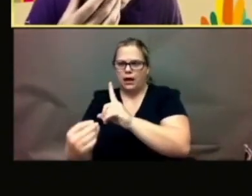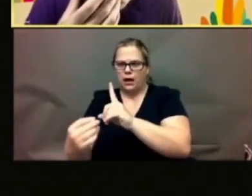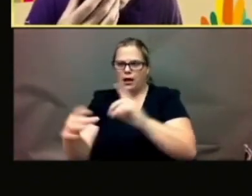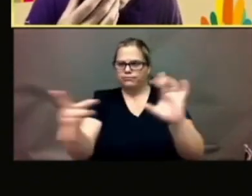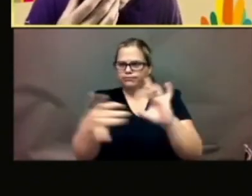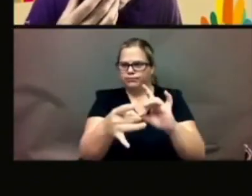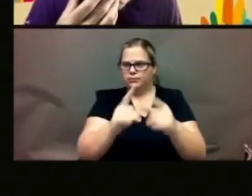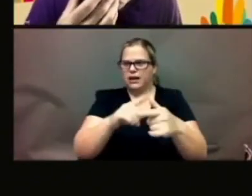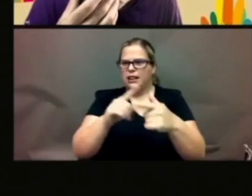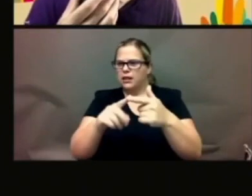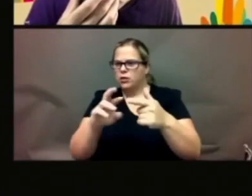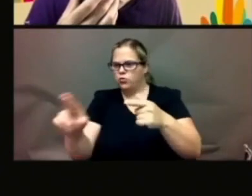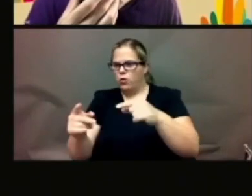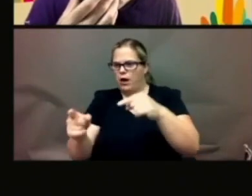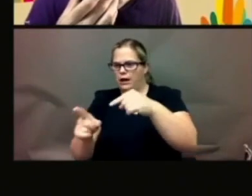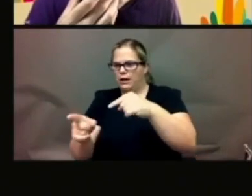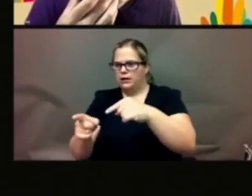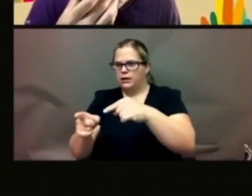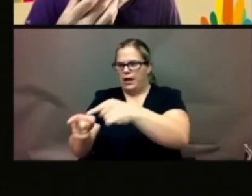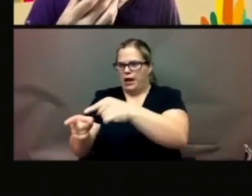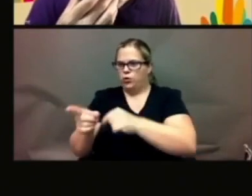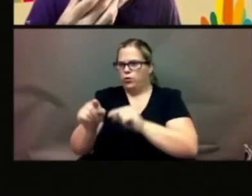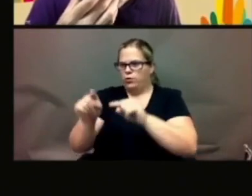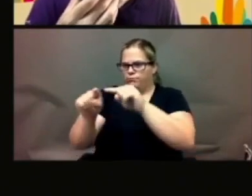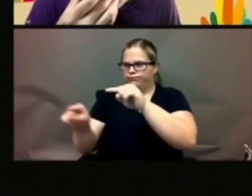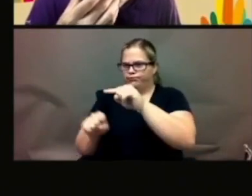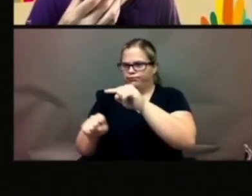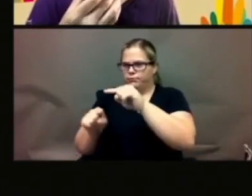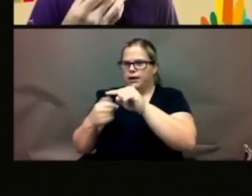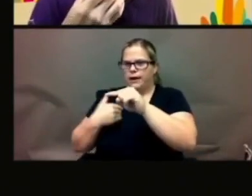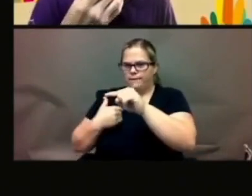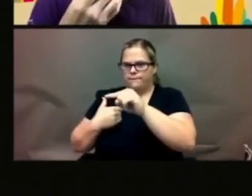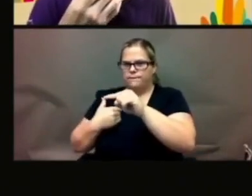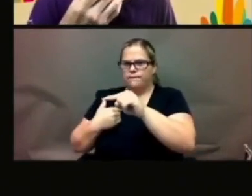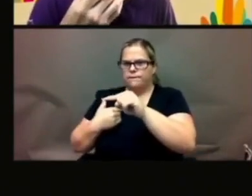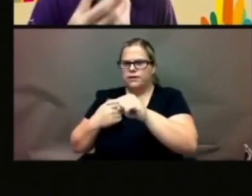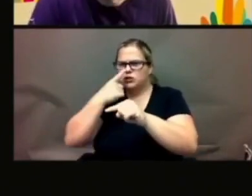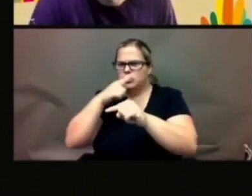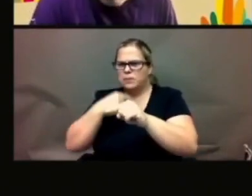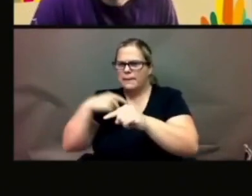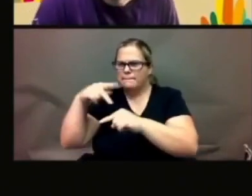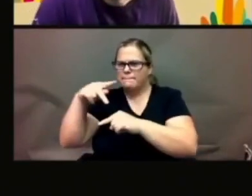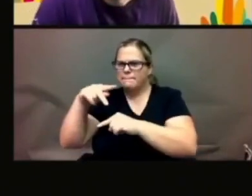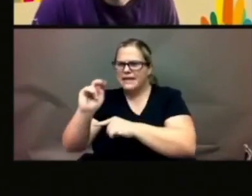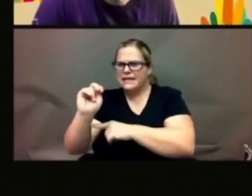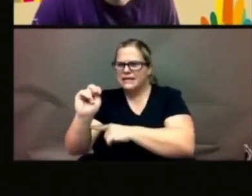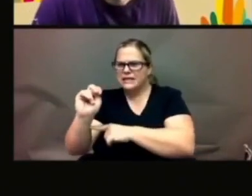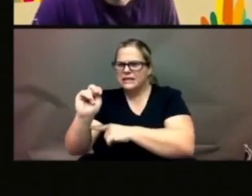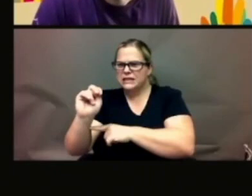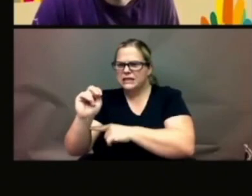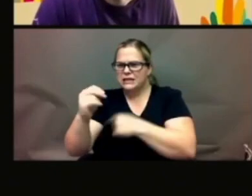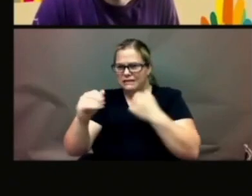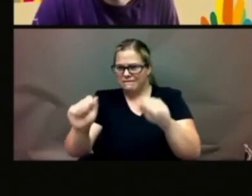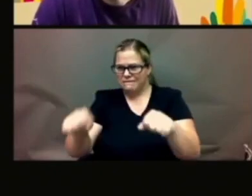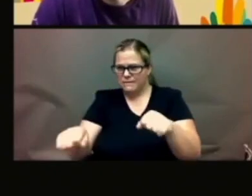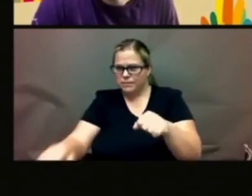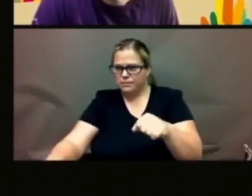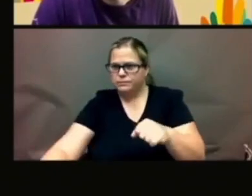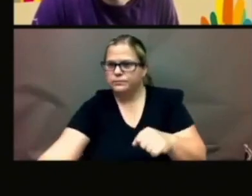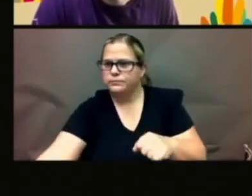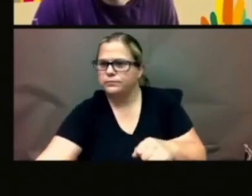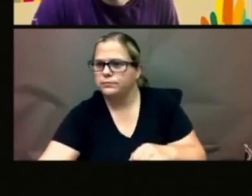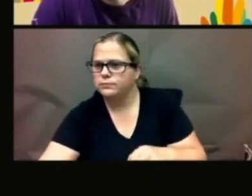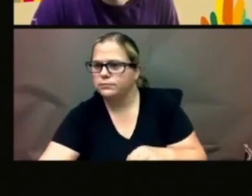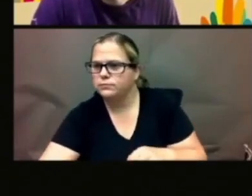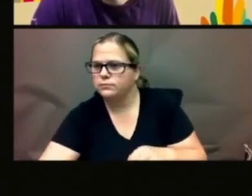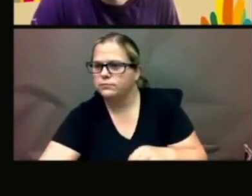right arrow, right? I have connected it to the right arrow. In fact, can I pin me, or can anyone doing the Zoom call pin me? Because I know we're flipping